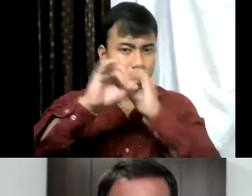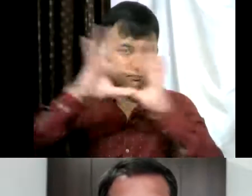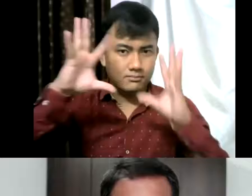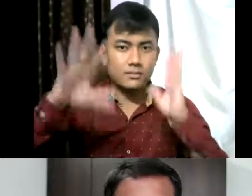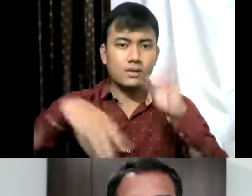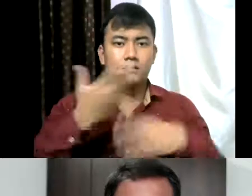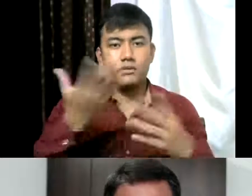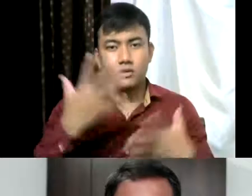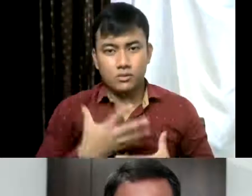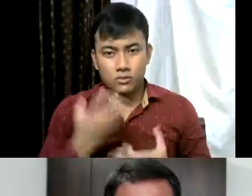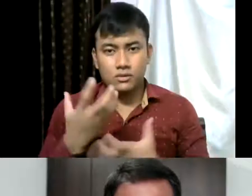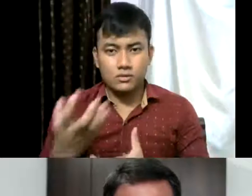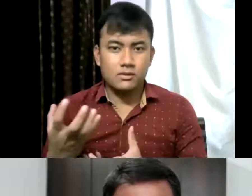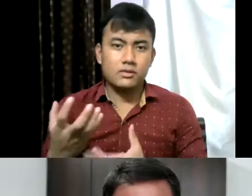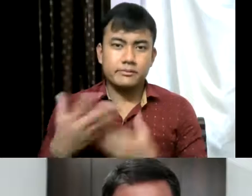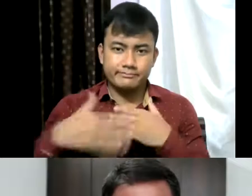desire, and not with shame.